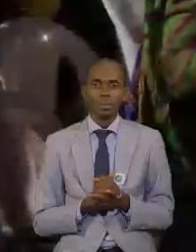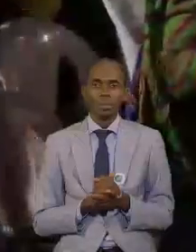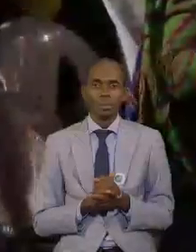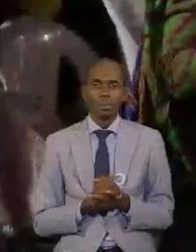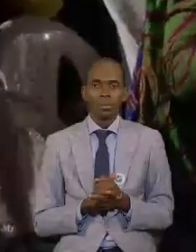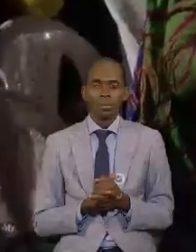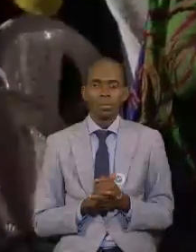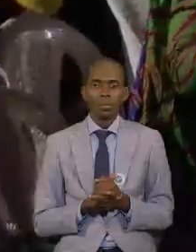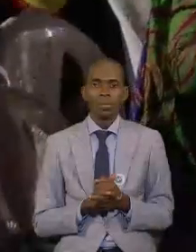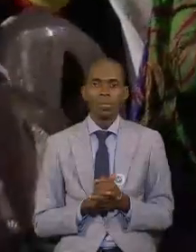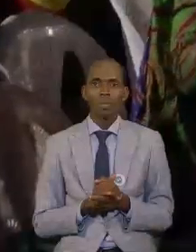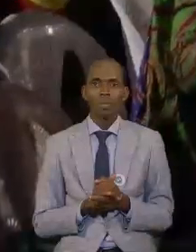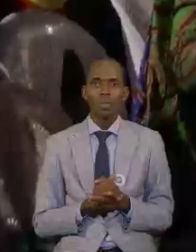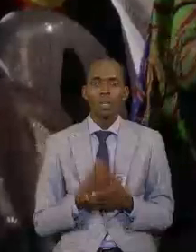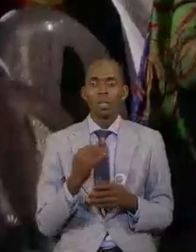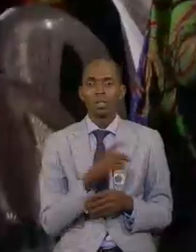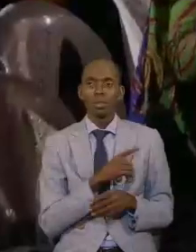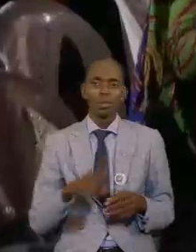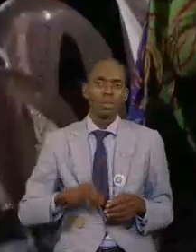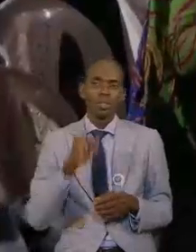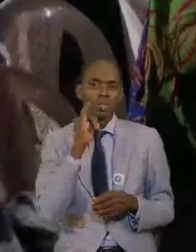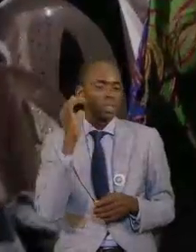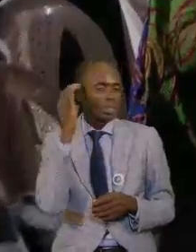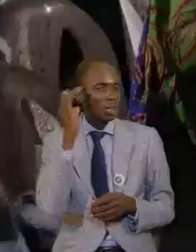anymore." The Lord is hearing you. Talk to the Lord.